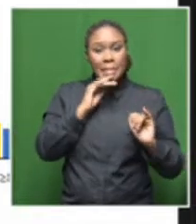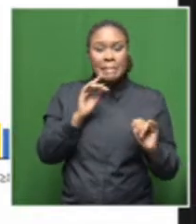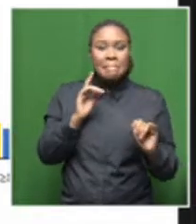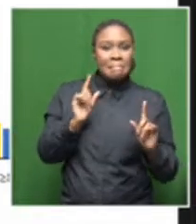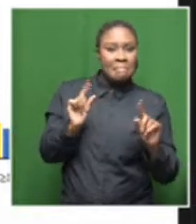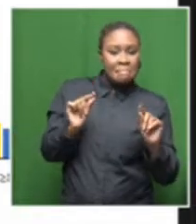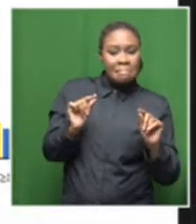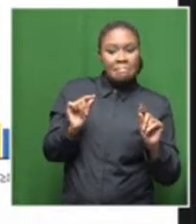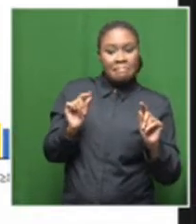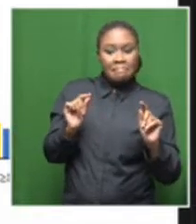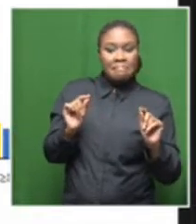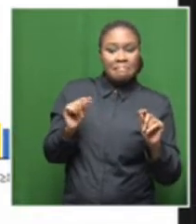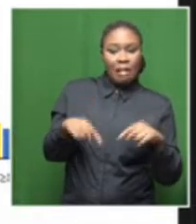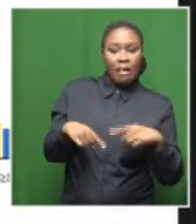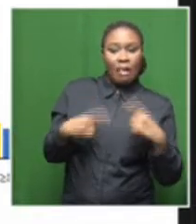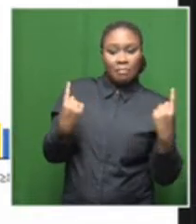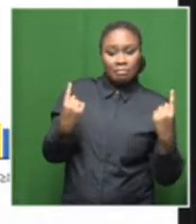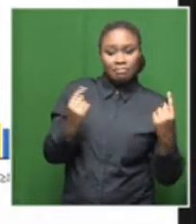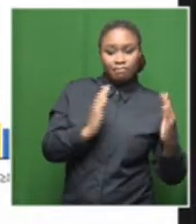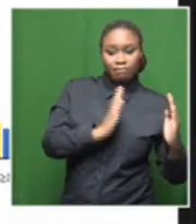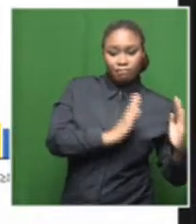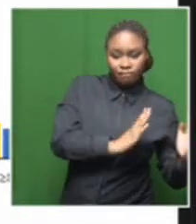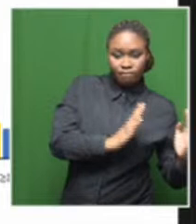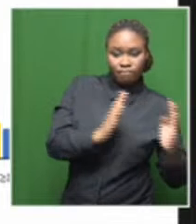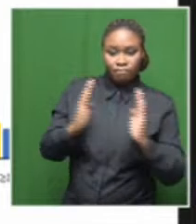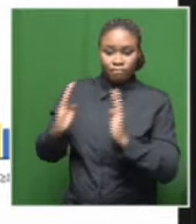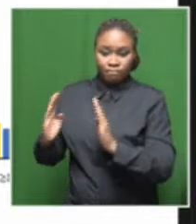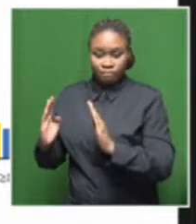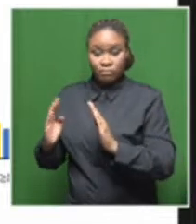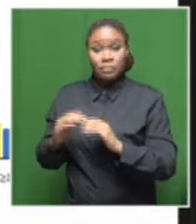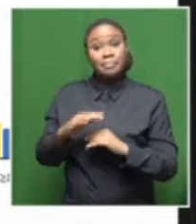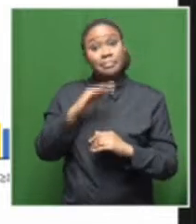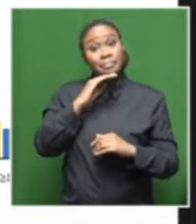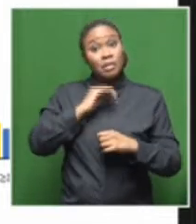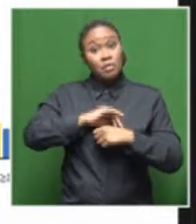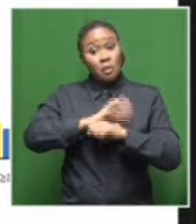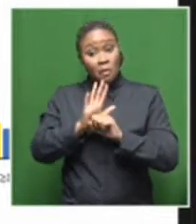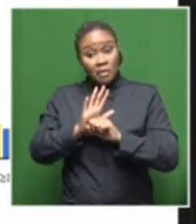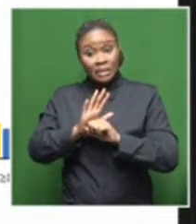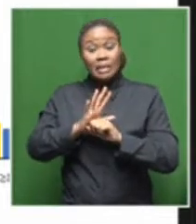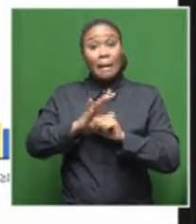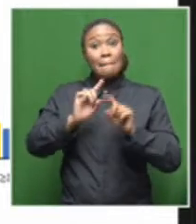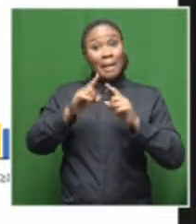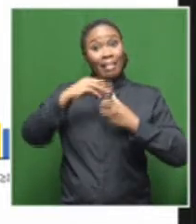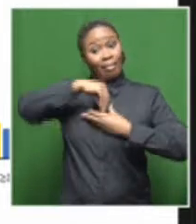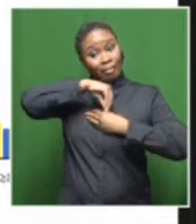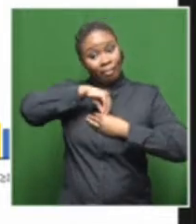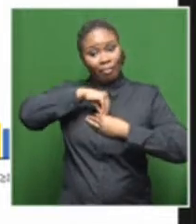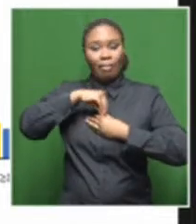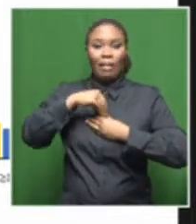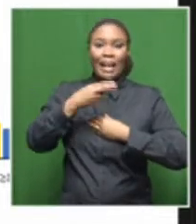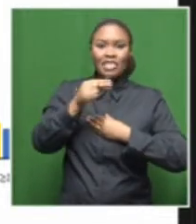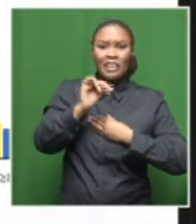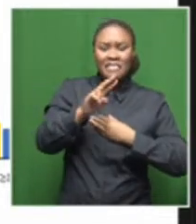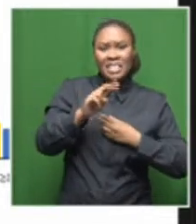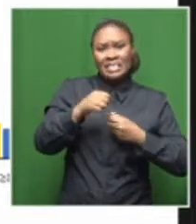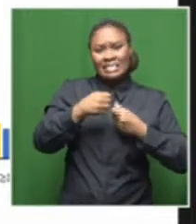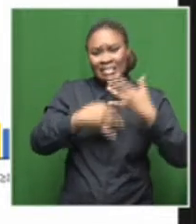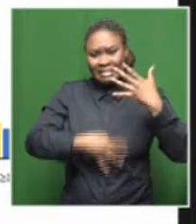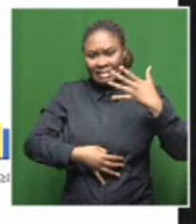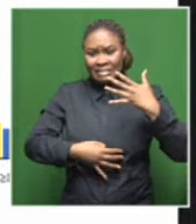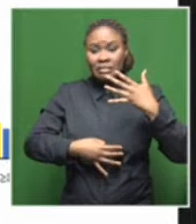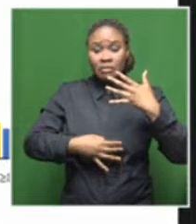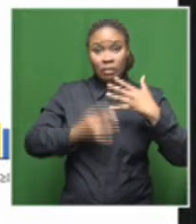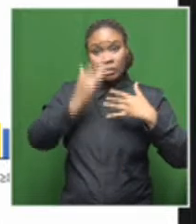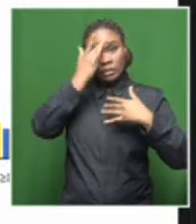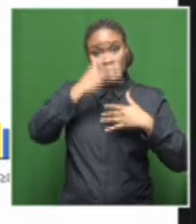of being diagnosed with COVID-19, having underlying comorbidities, and actually having multiple comorbidities, because many